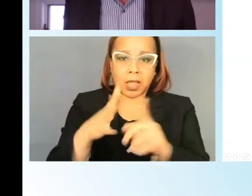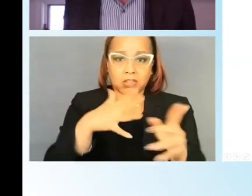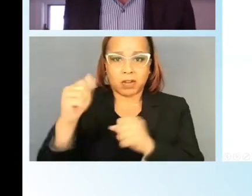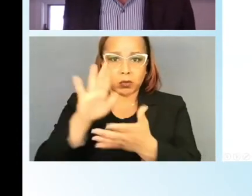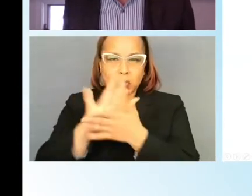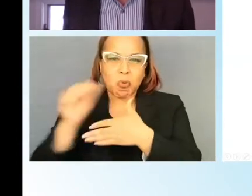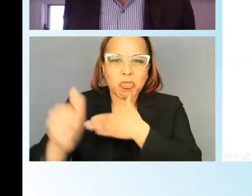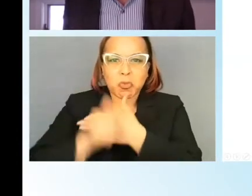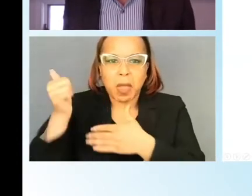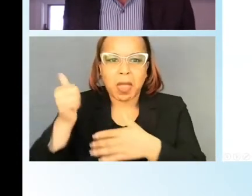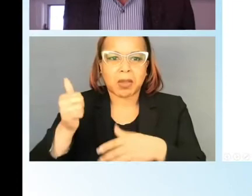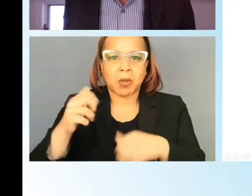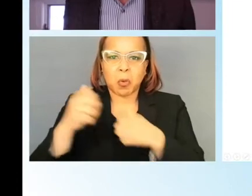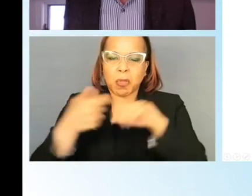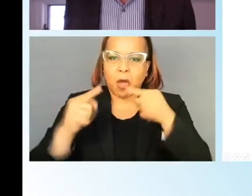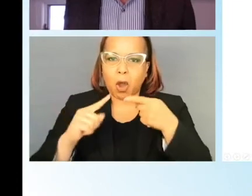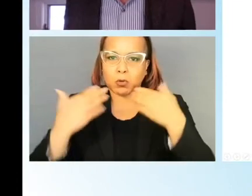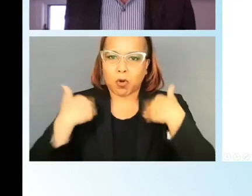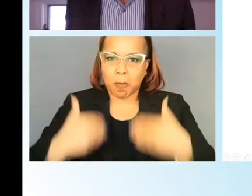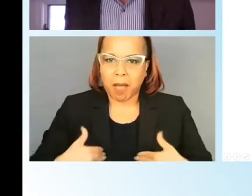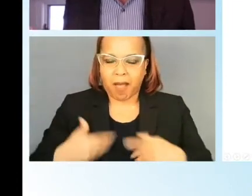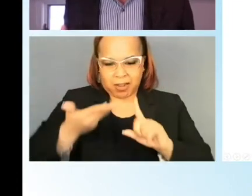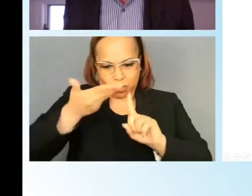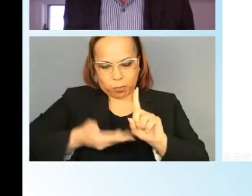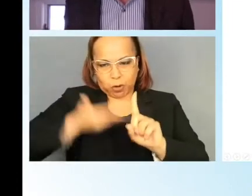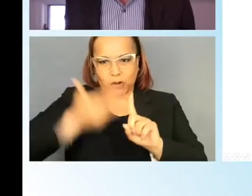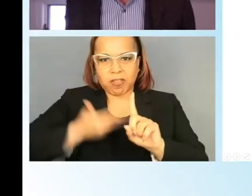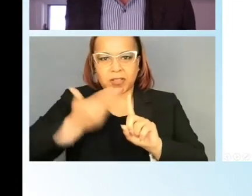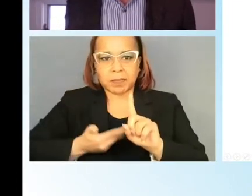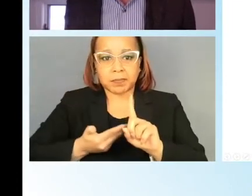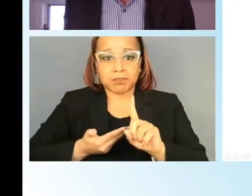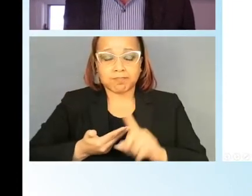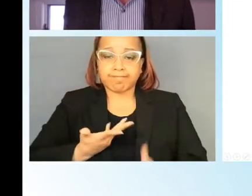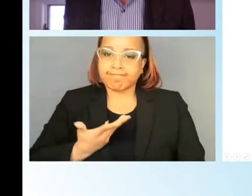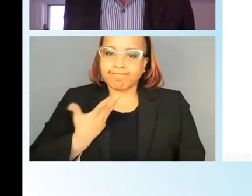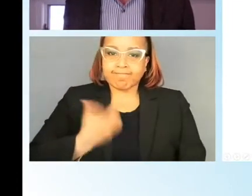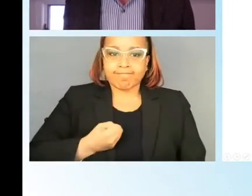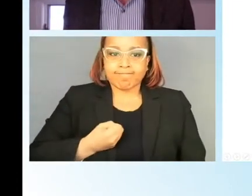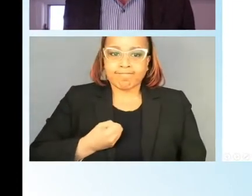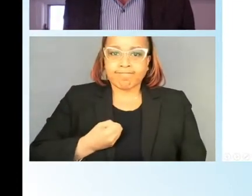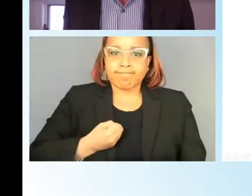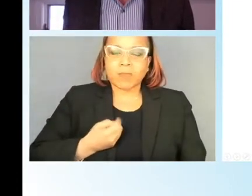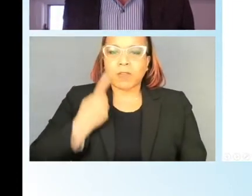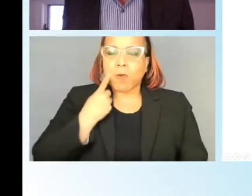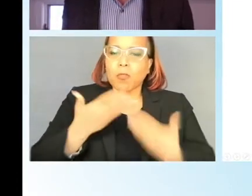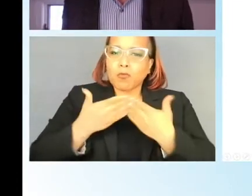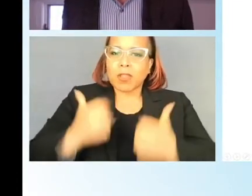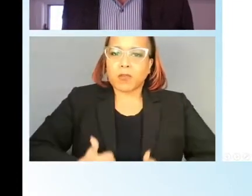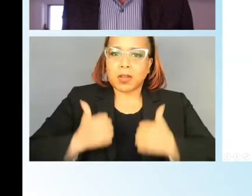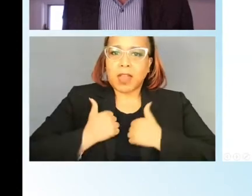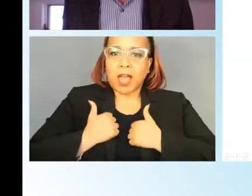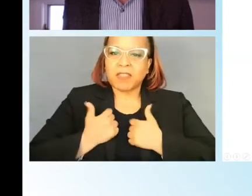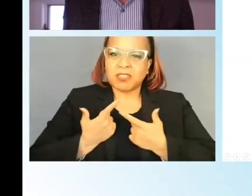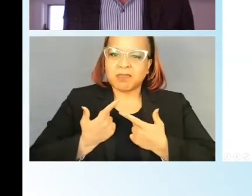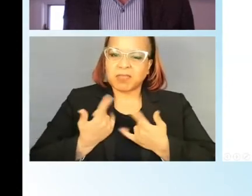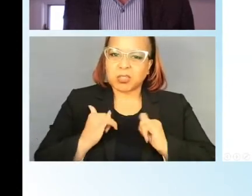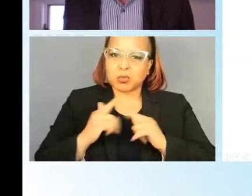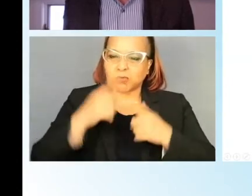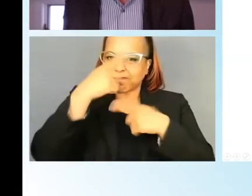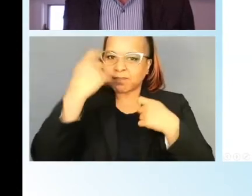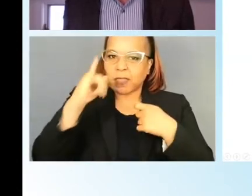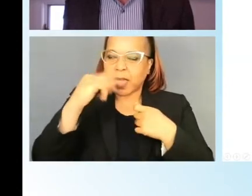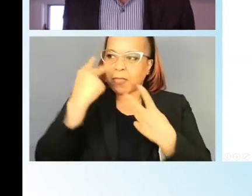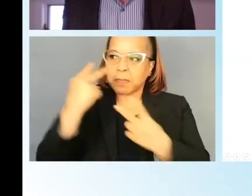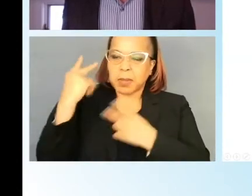with harm to her body and her person, and carried that for the rest of her life and continues to carry it in terms of the memory of